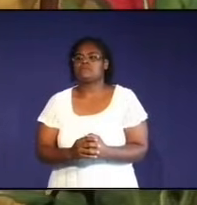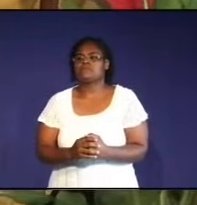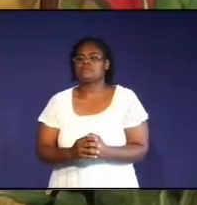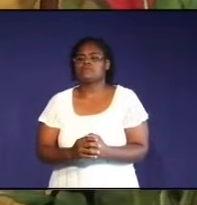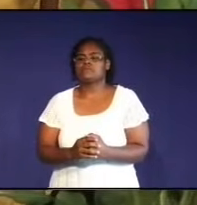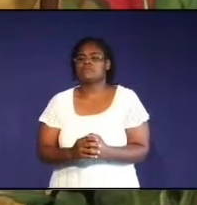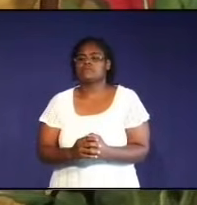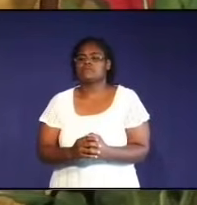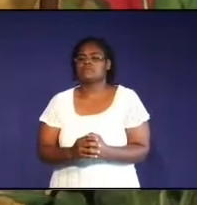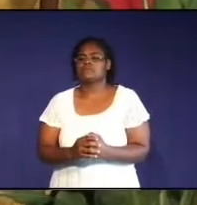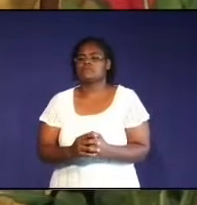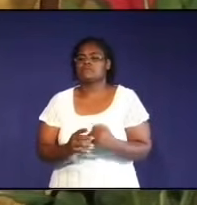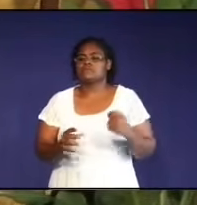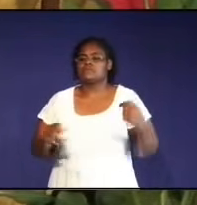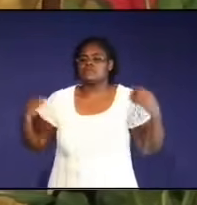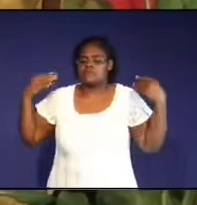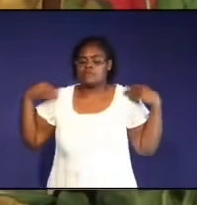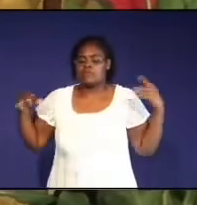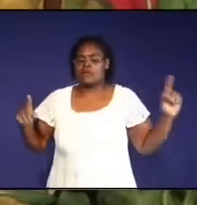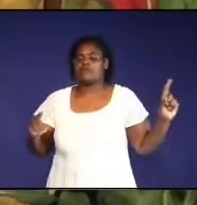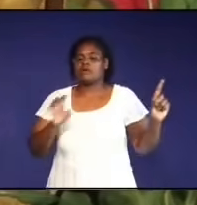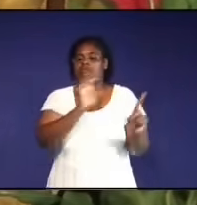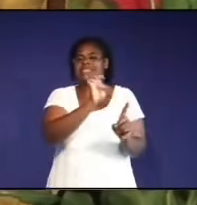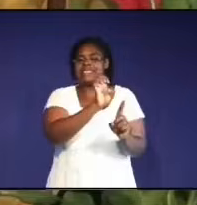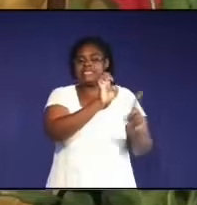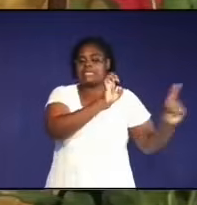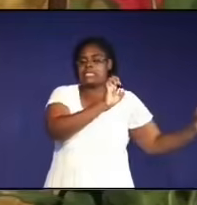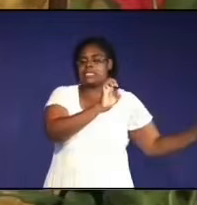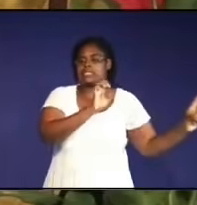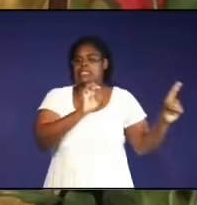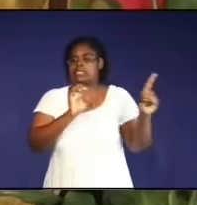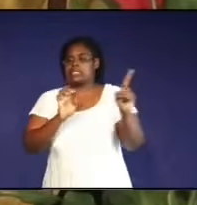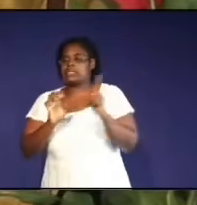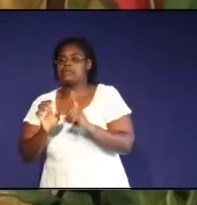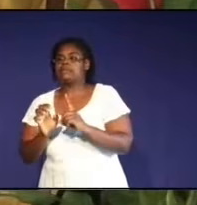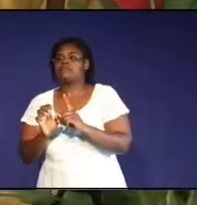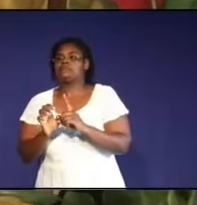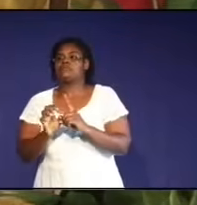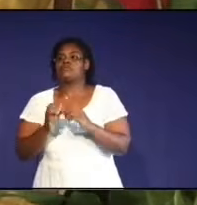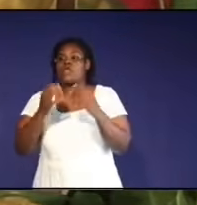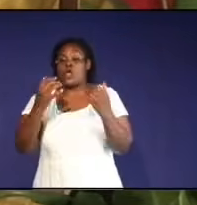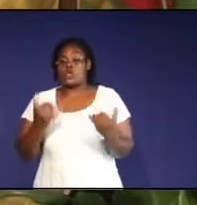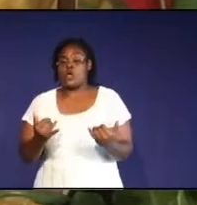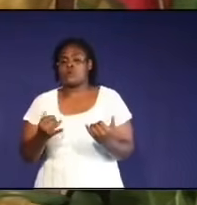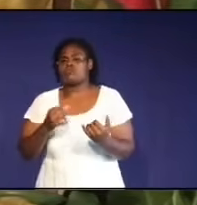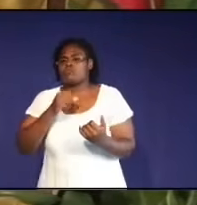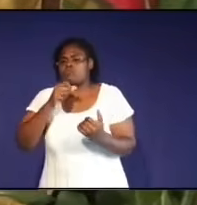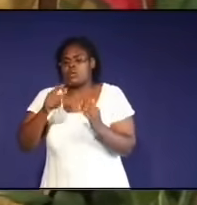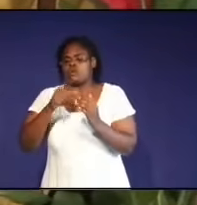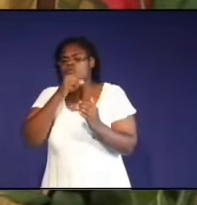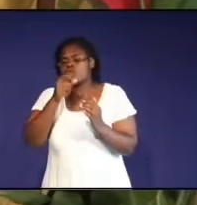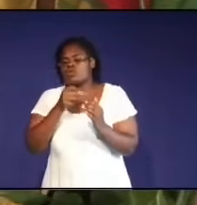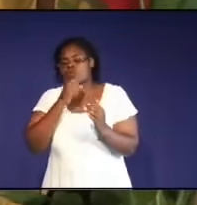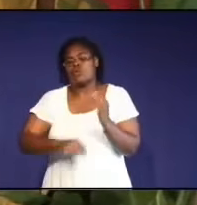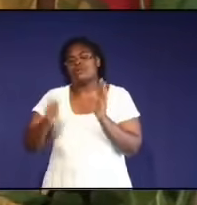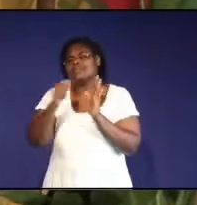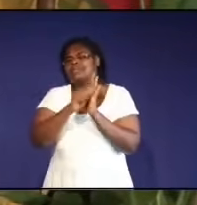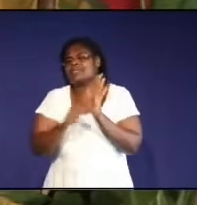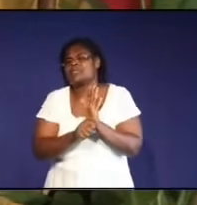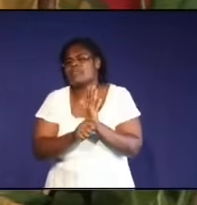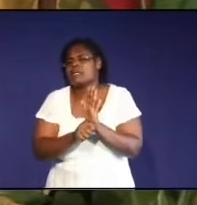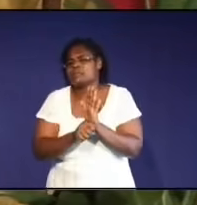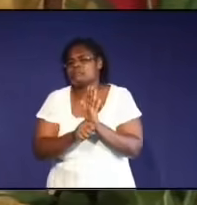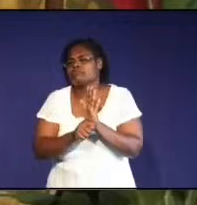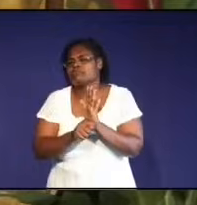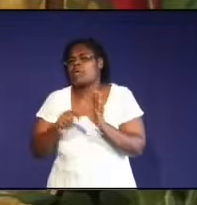the east. Old Testament prophet are accustomed to the east, the rising of the sun,